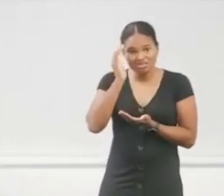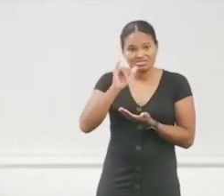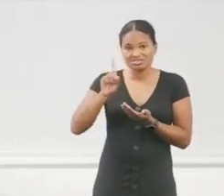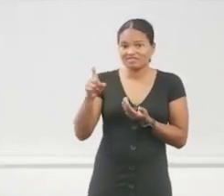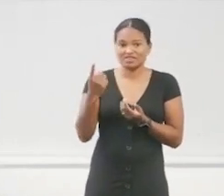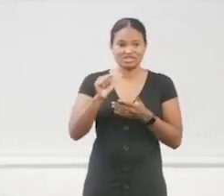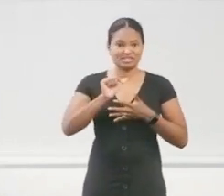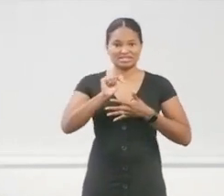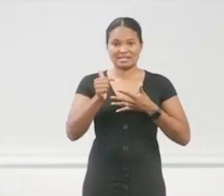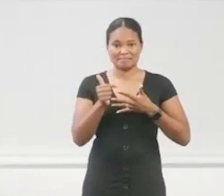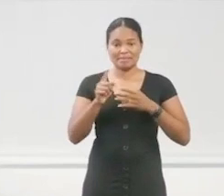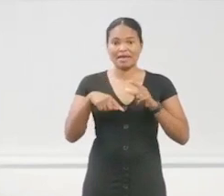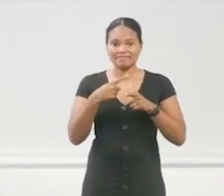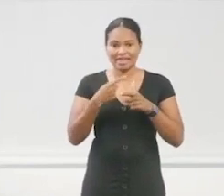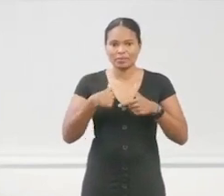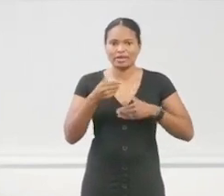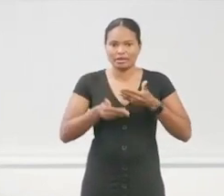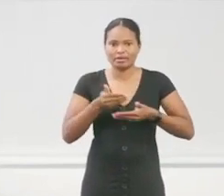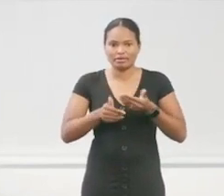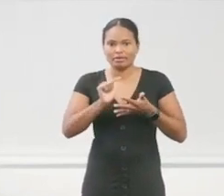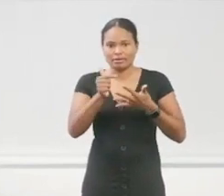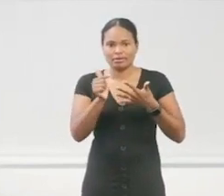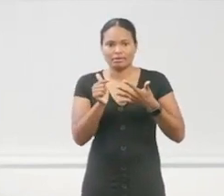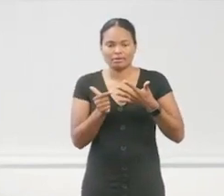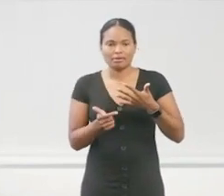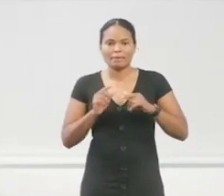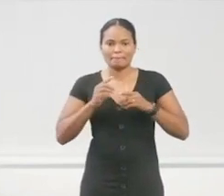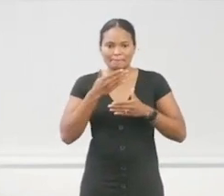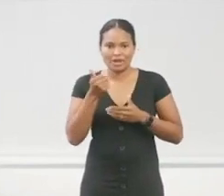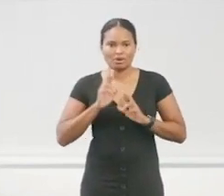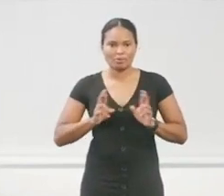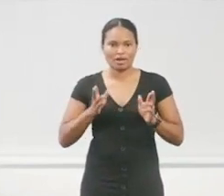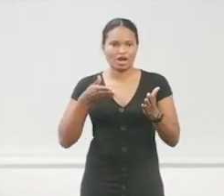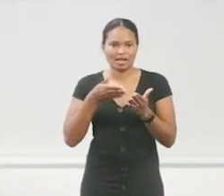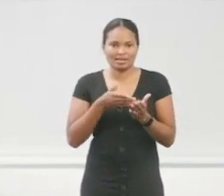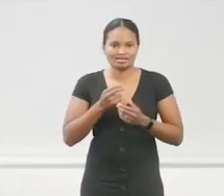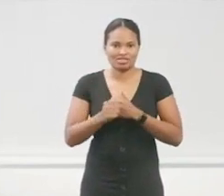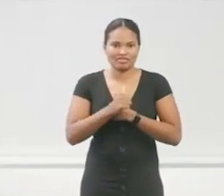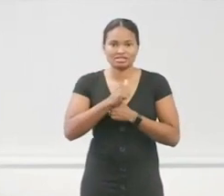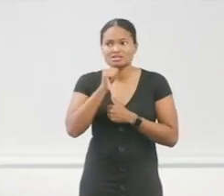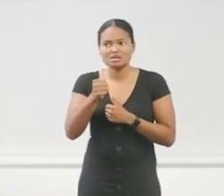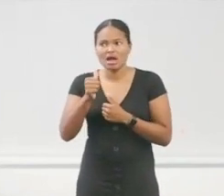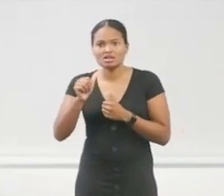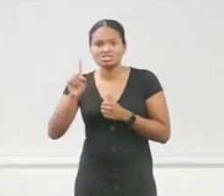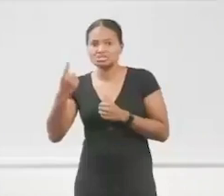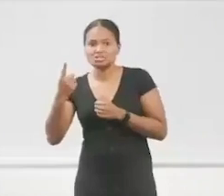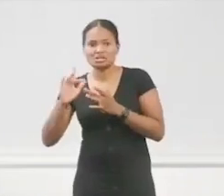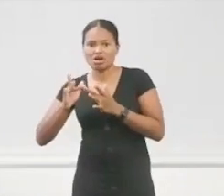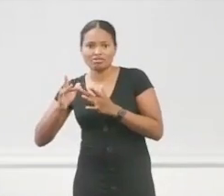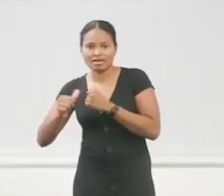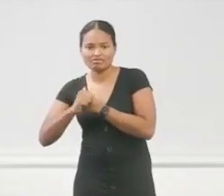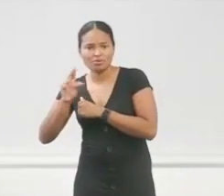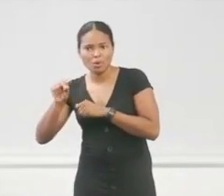And then we take other steps from there to better prepare against all kinds of threats, not just cybersecurity threats. Yeah,